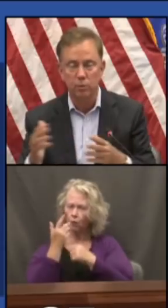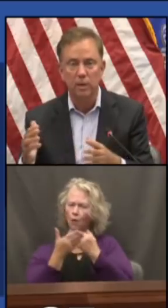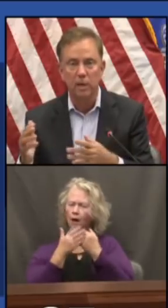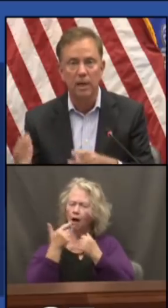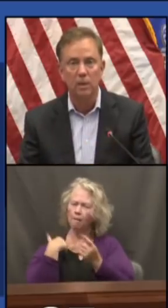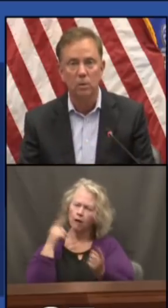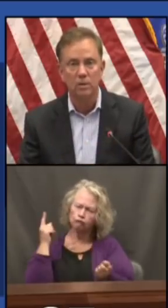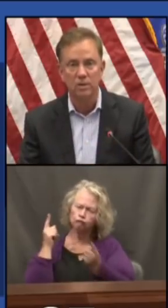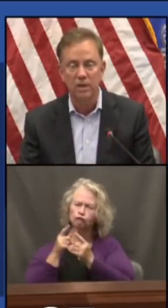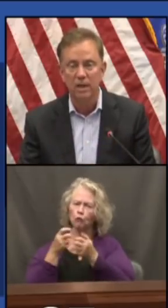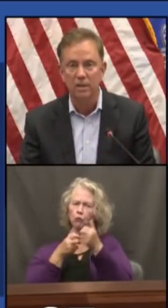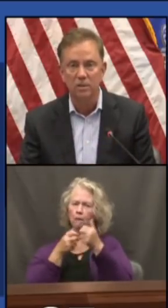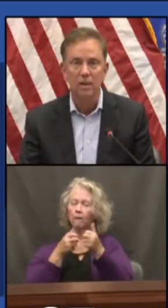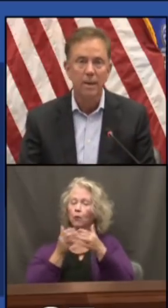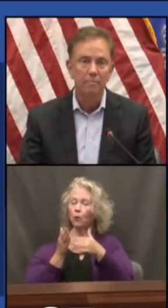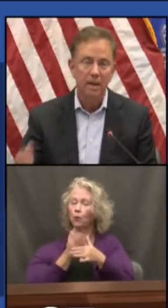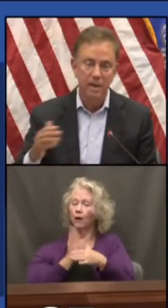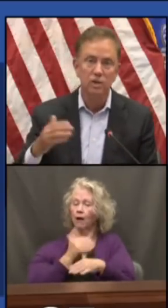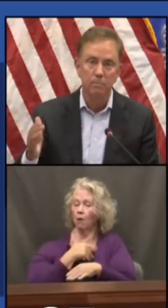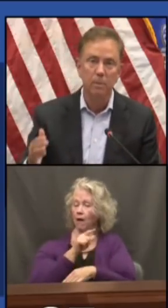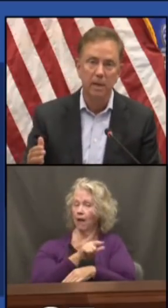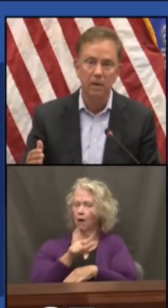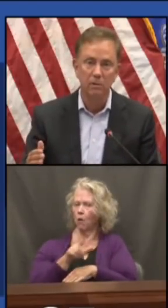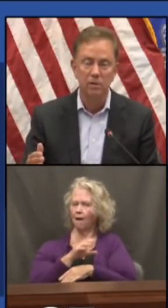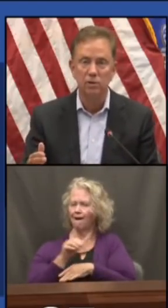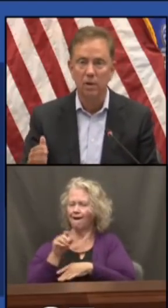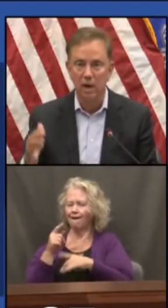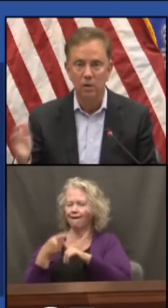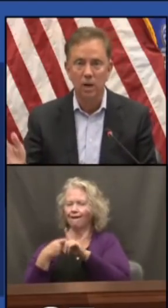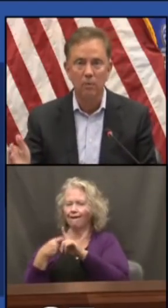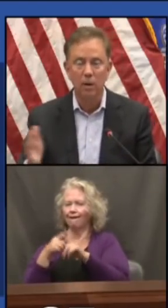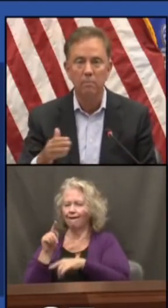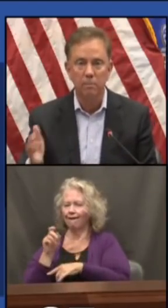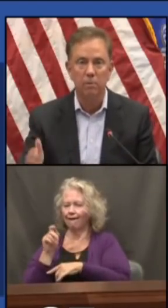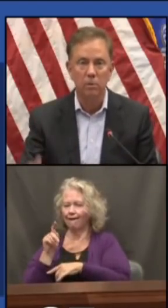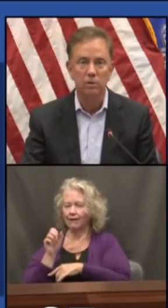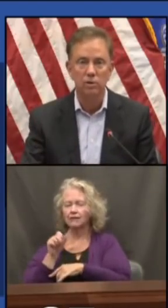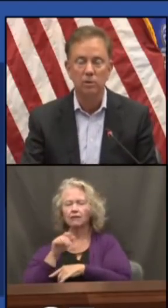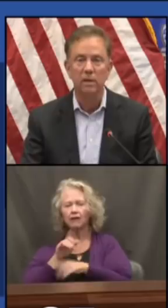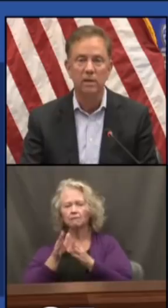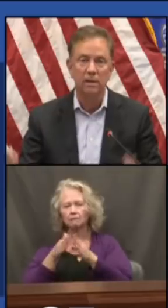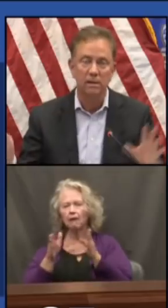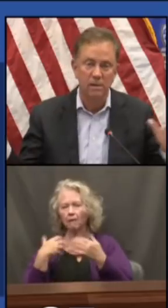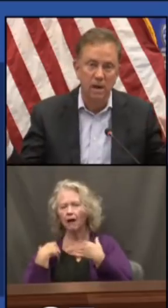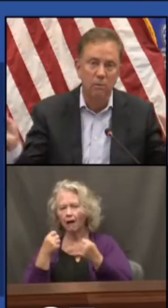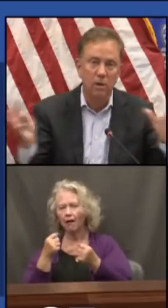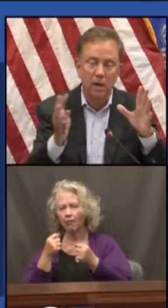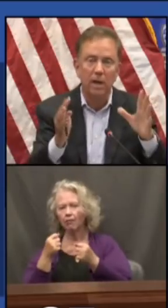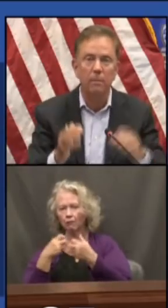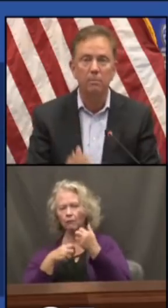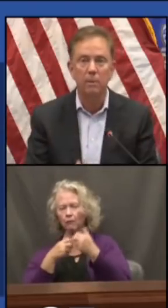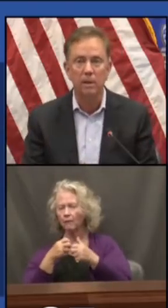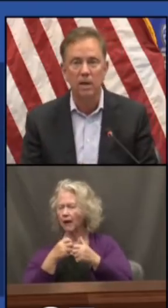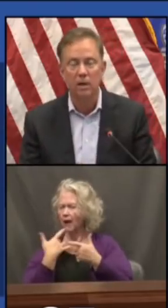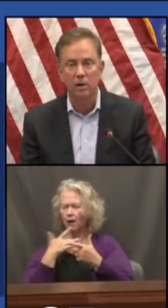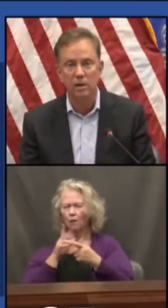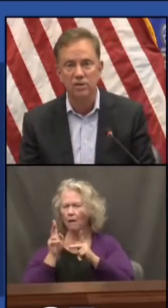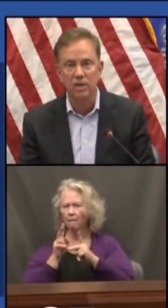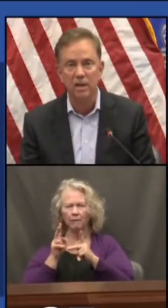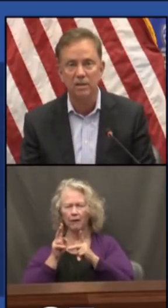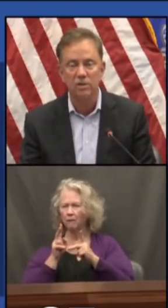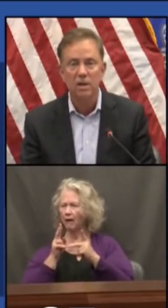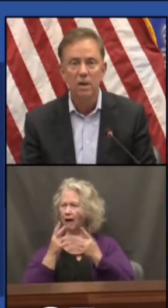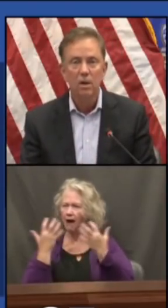problems between landlords and tenants. It is a public health issue. I do not want people on the street, and I do not want a lot of people in